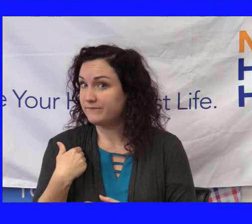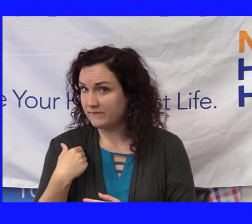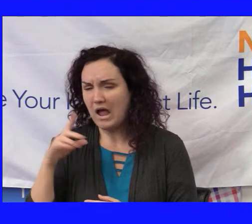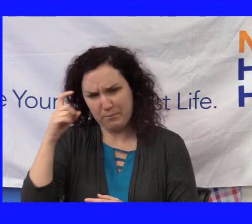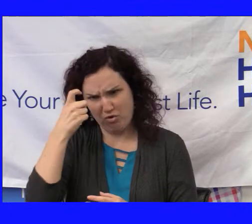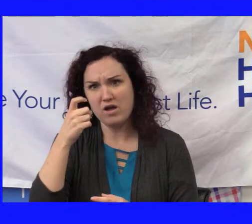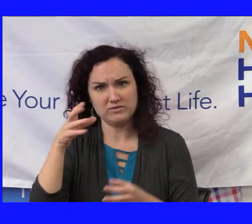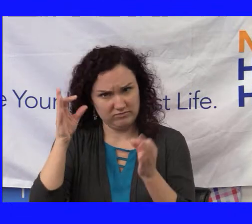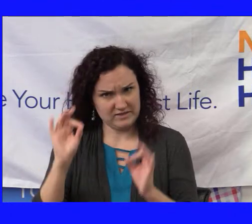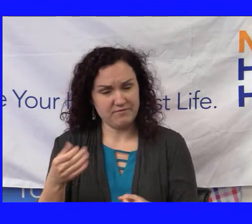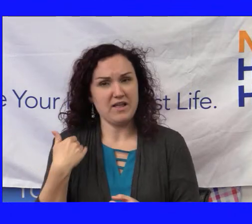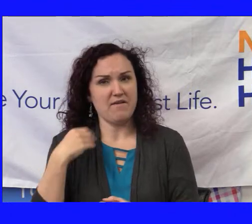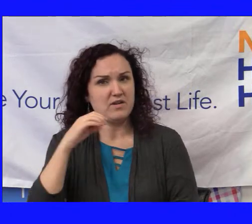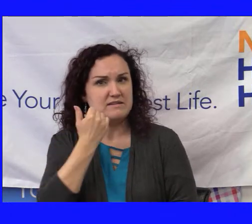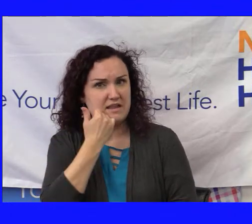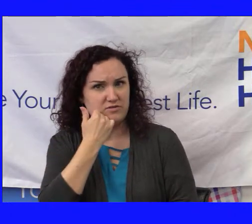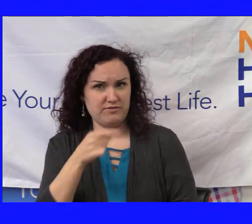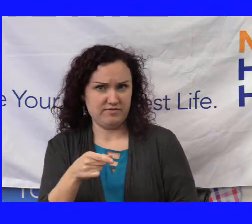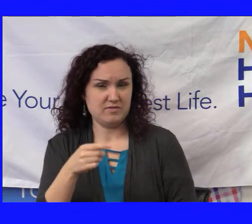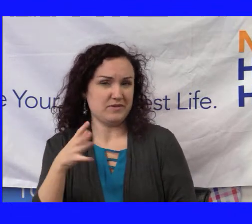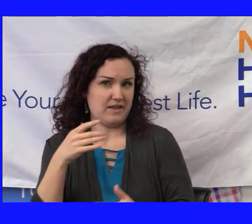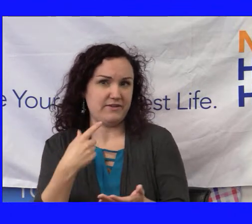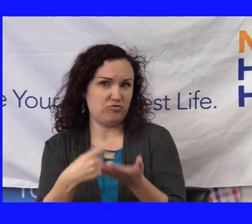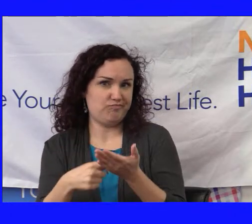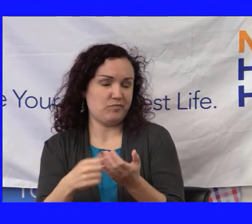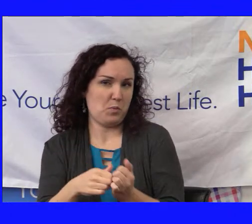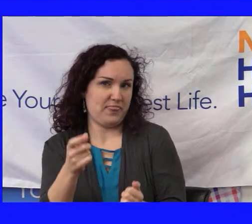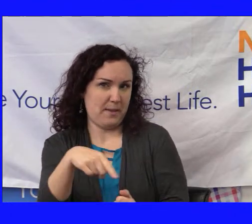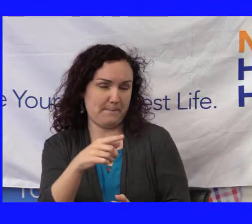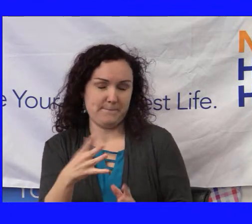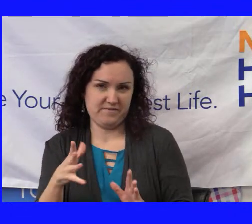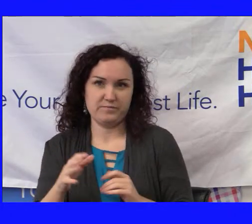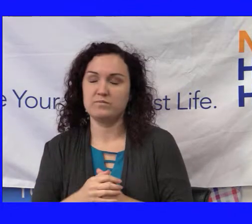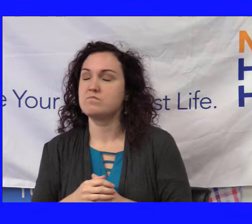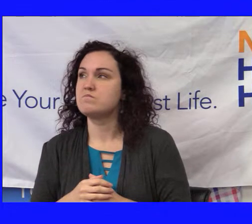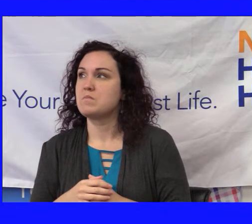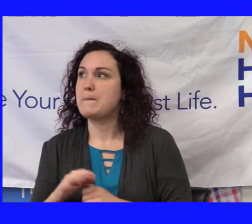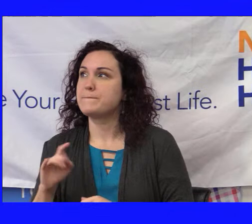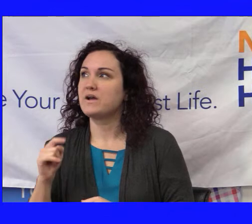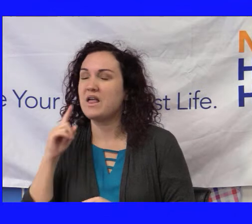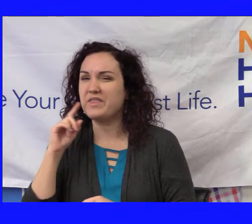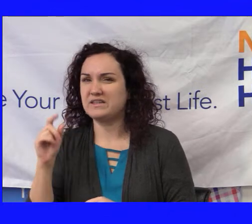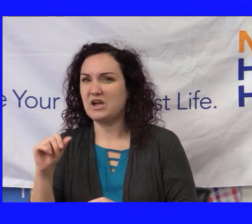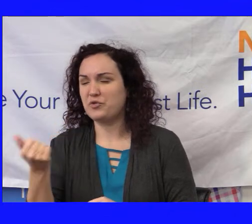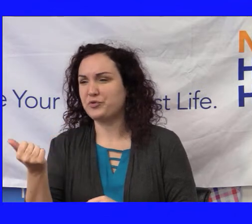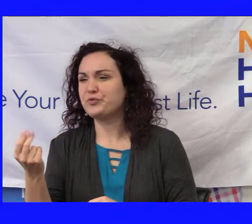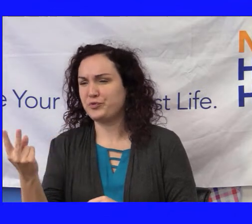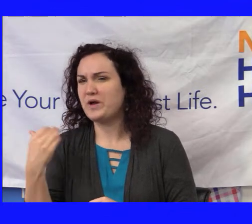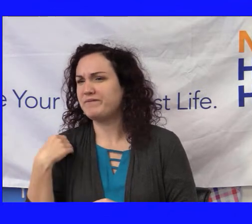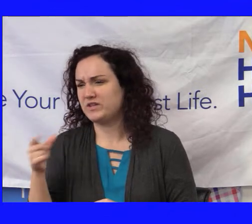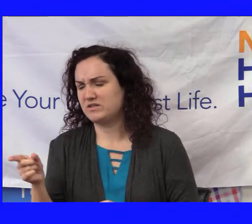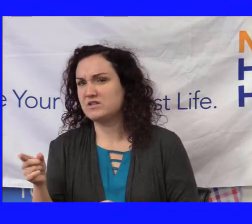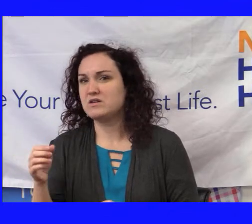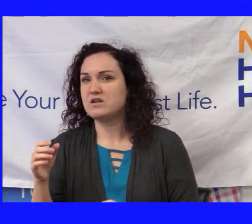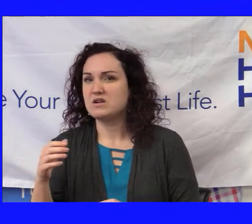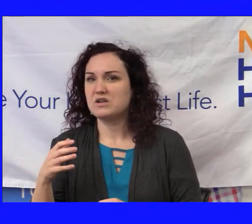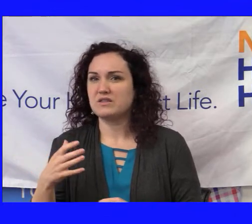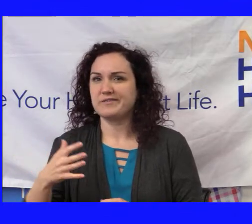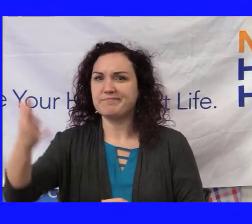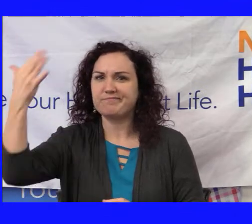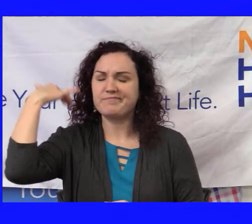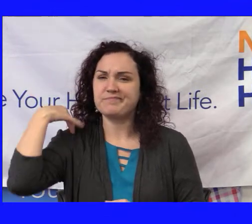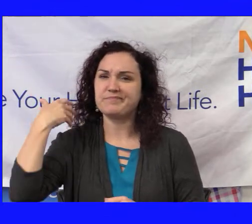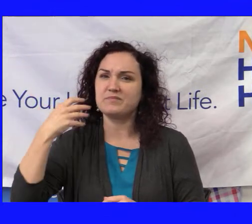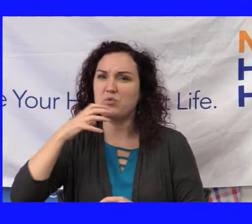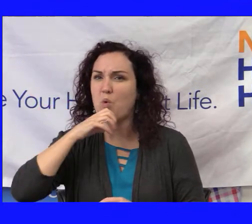does because I've spoken to them about it. And I believe that the other two do as well. It's the older ones that